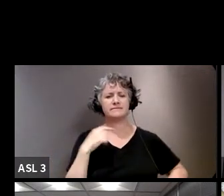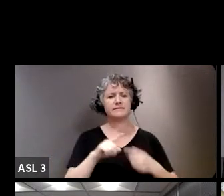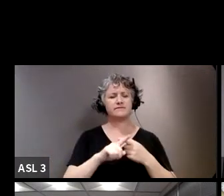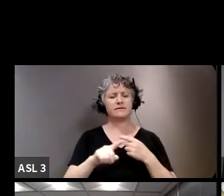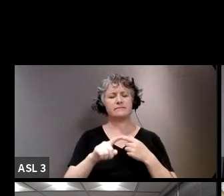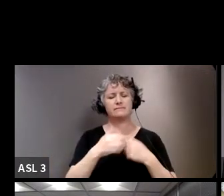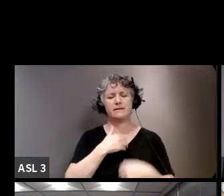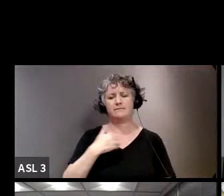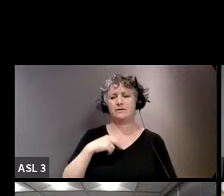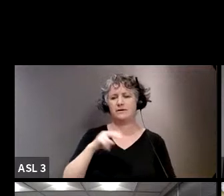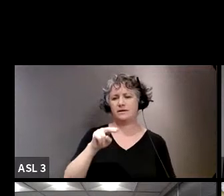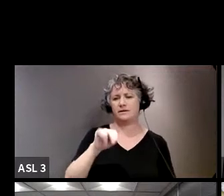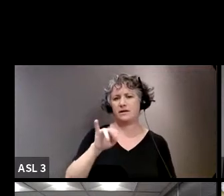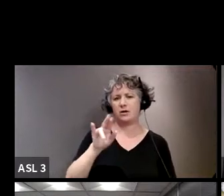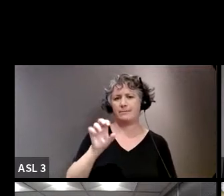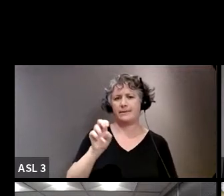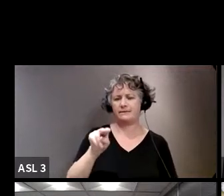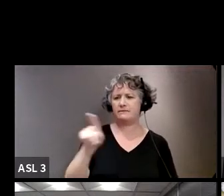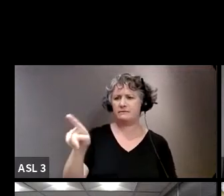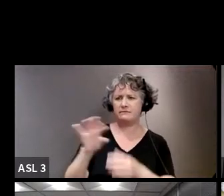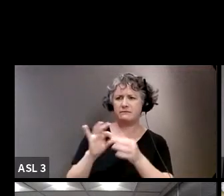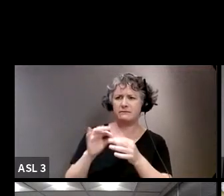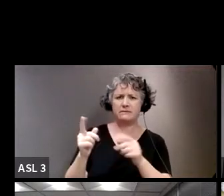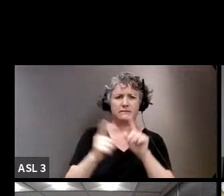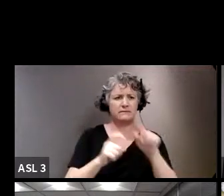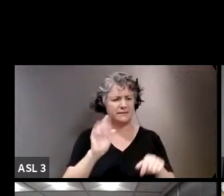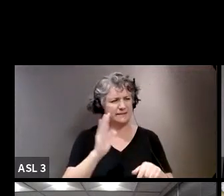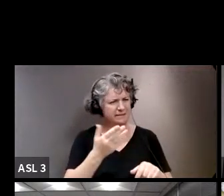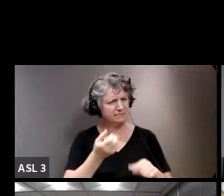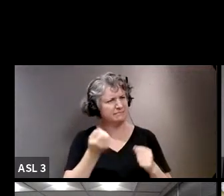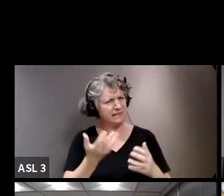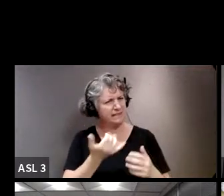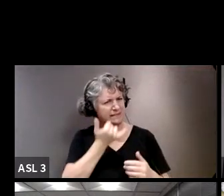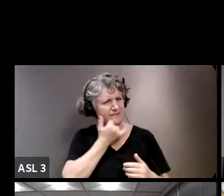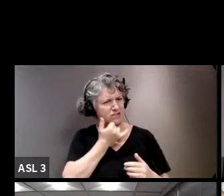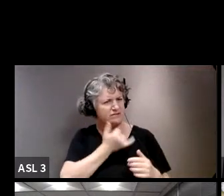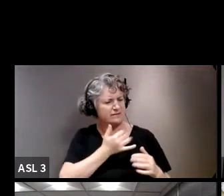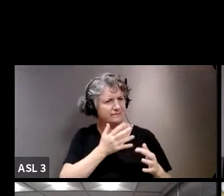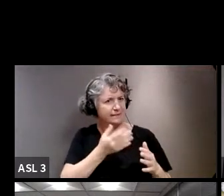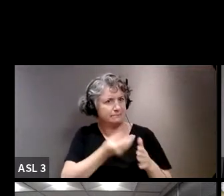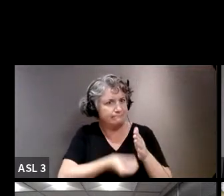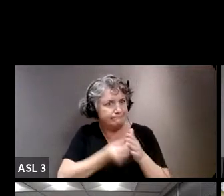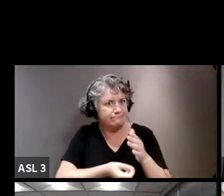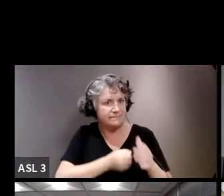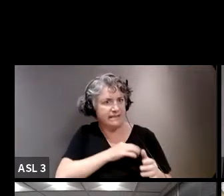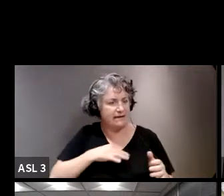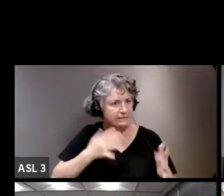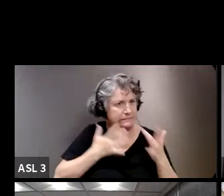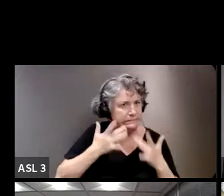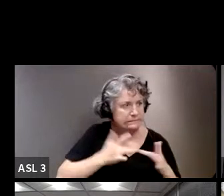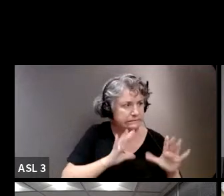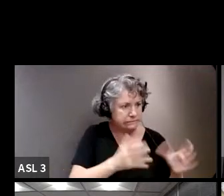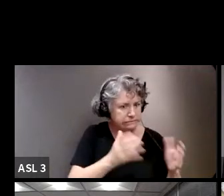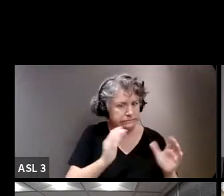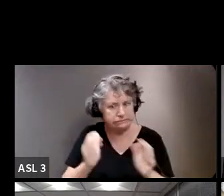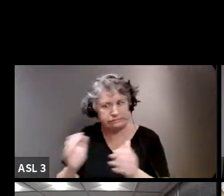nerman there appears to be a lot of deficiencies in many areas of our police service